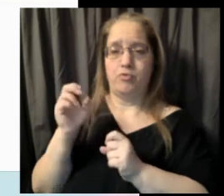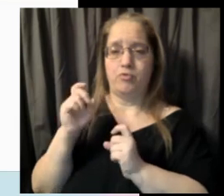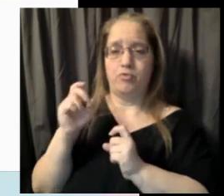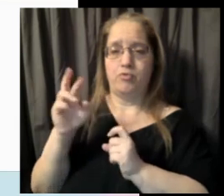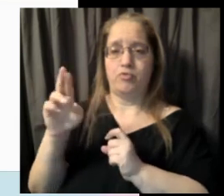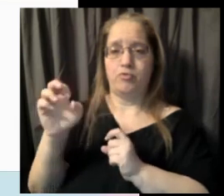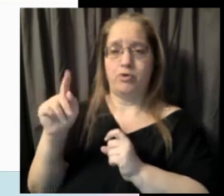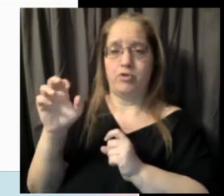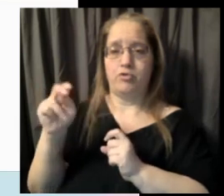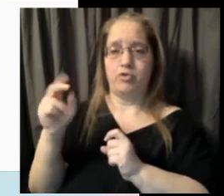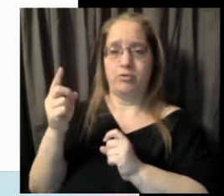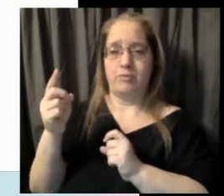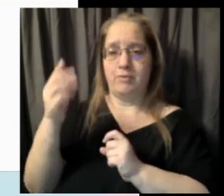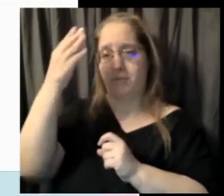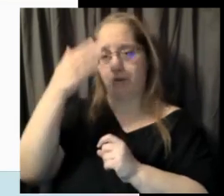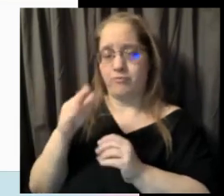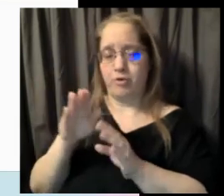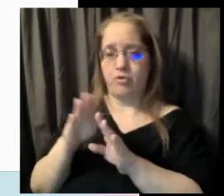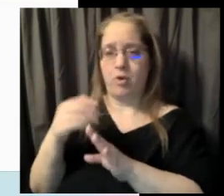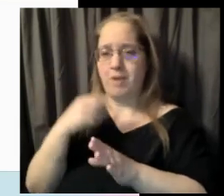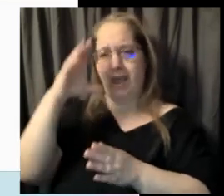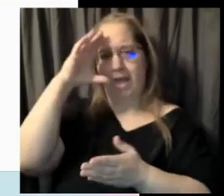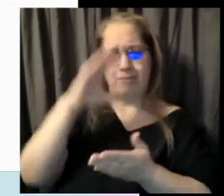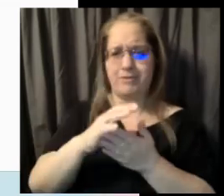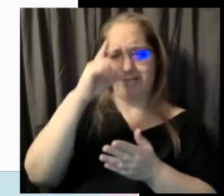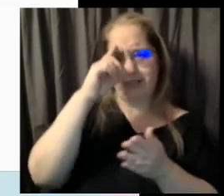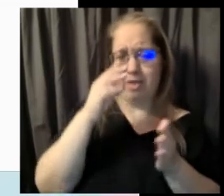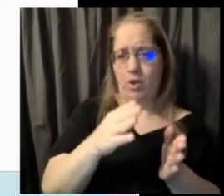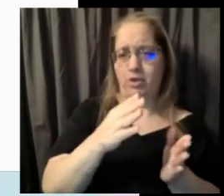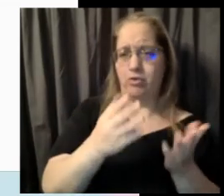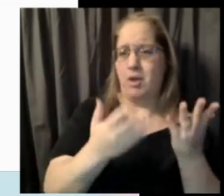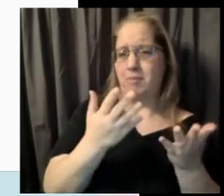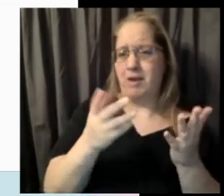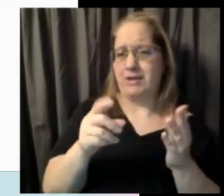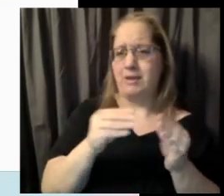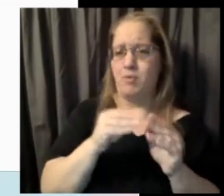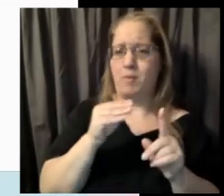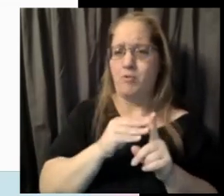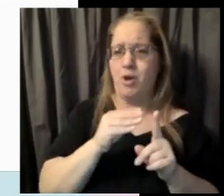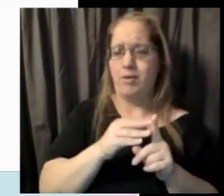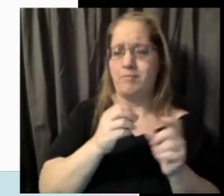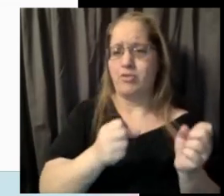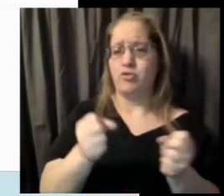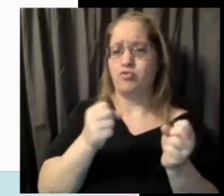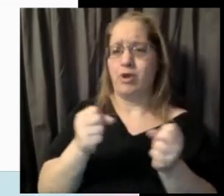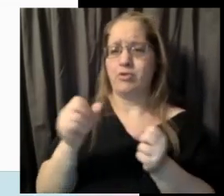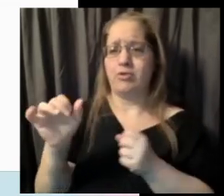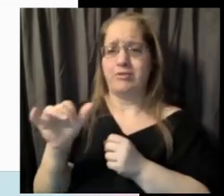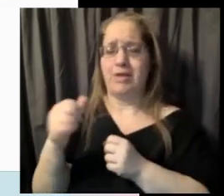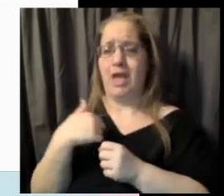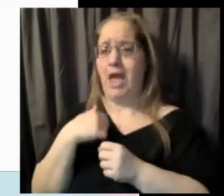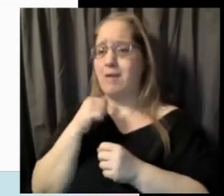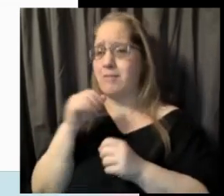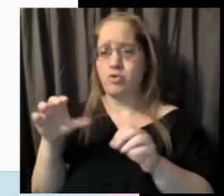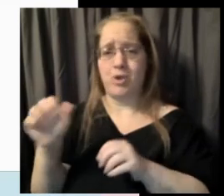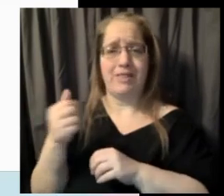suggested. That doesn't come naturally to him. And so he may need more prompts or things like that. But the strategies are the same. I'm